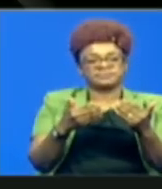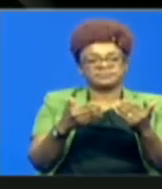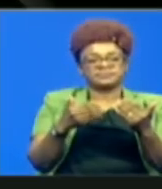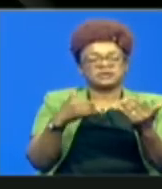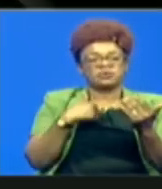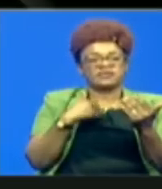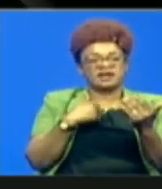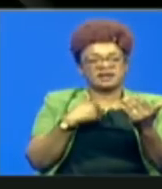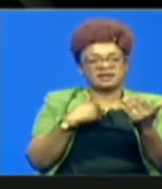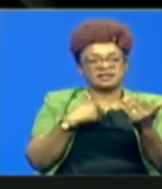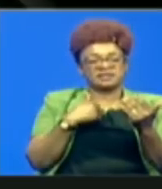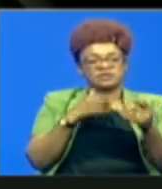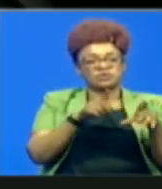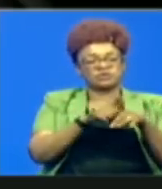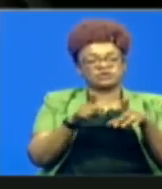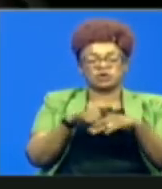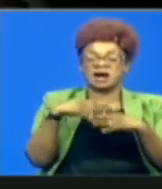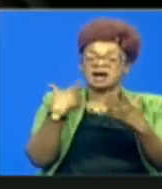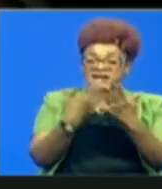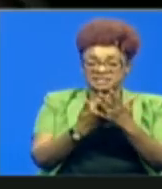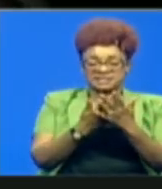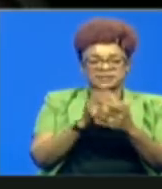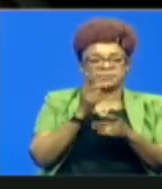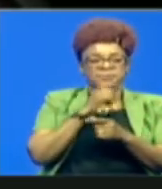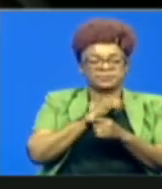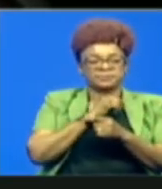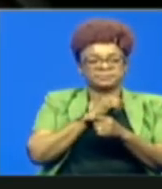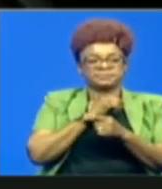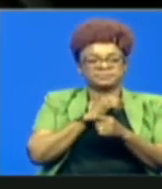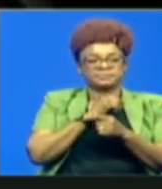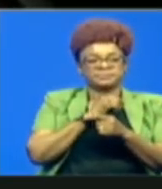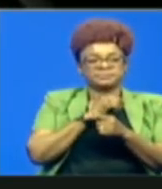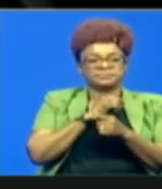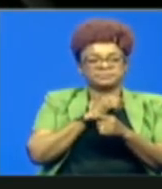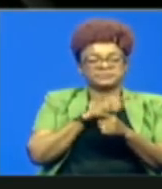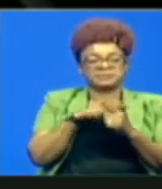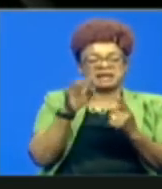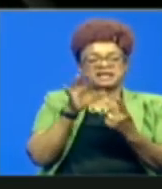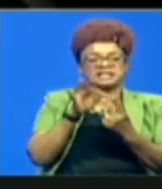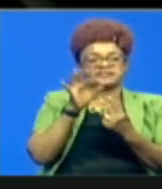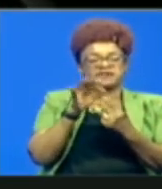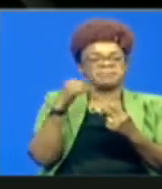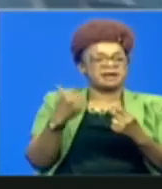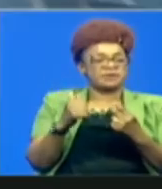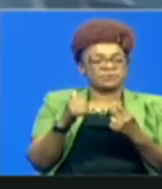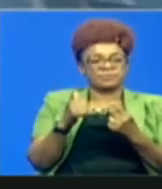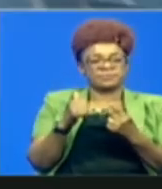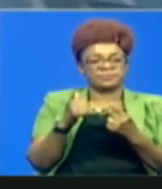been also arrest, which they are yet to identify.